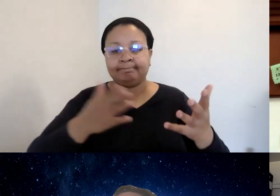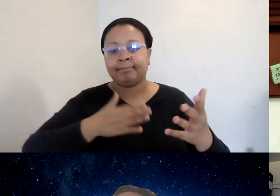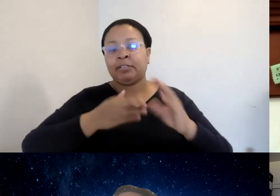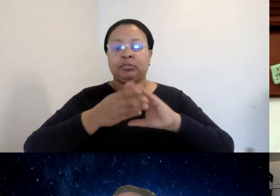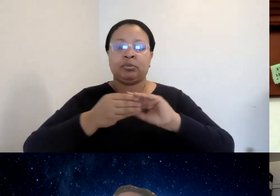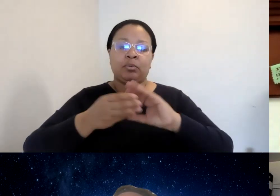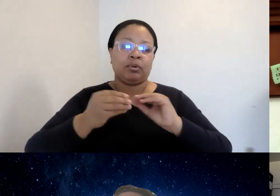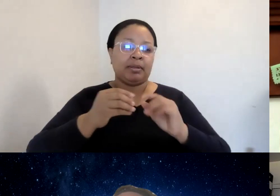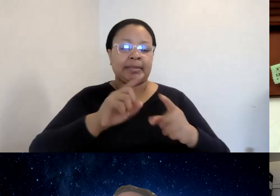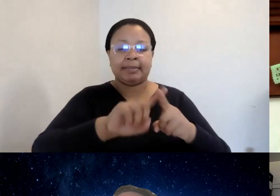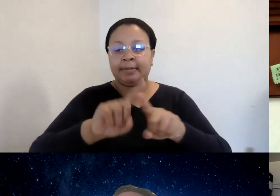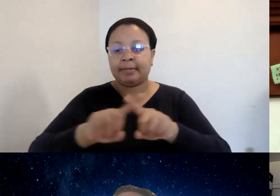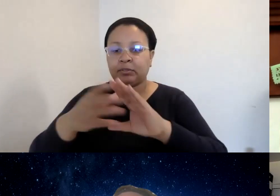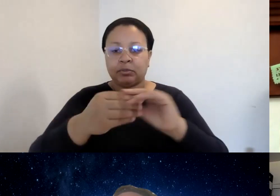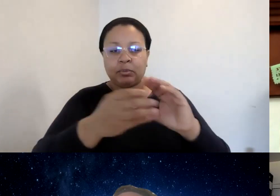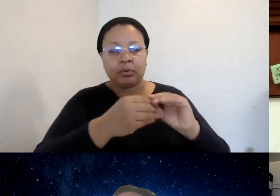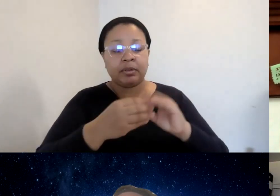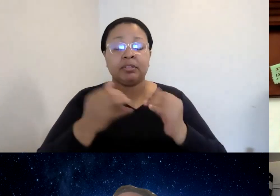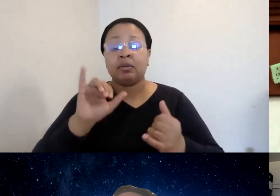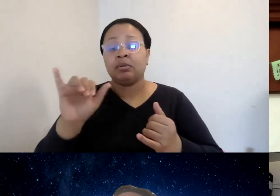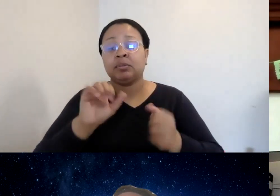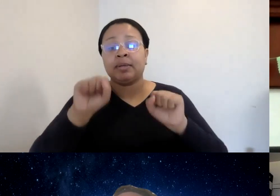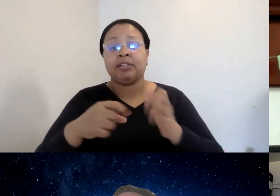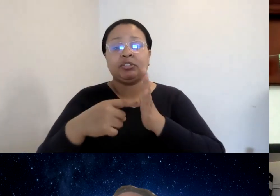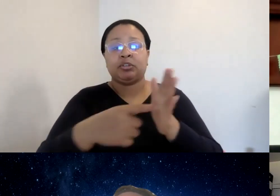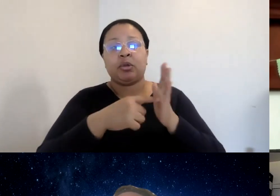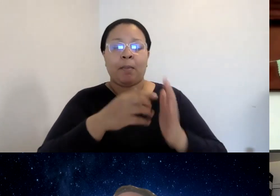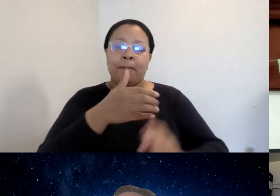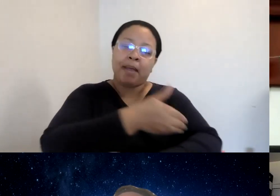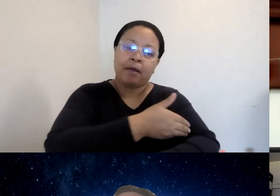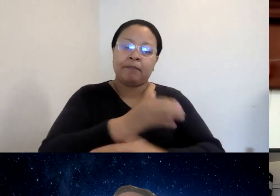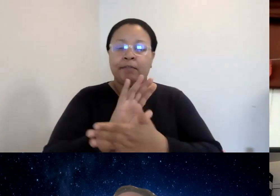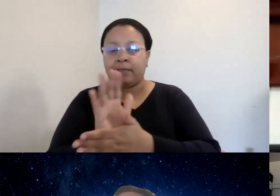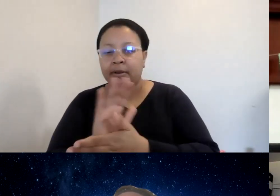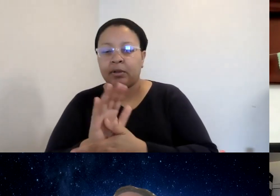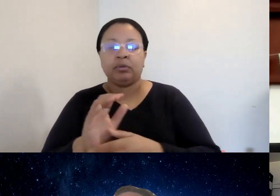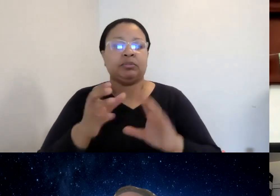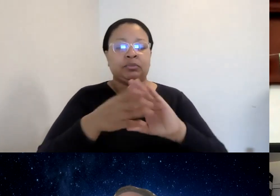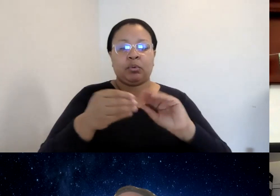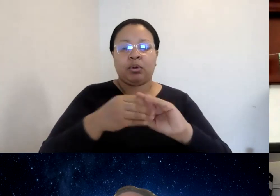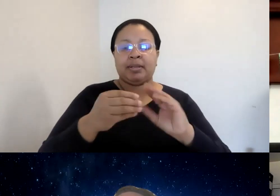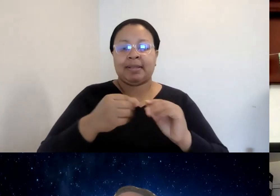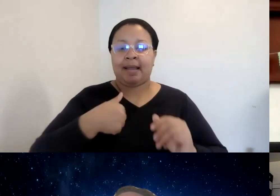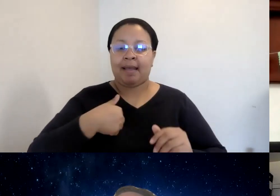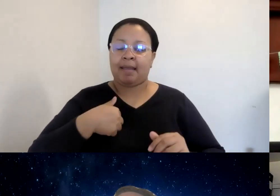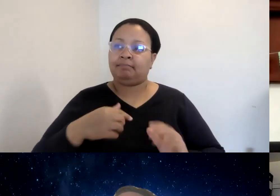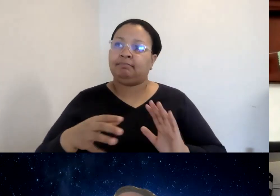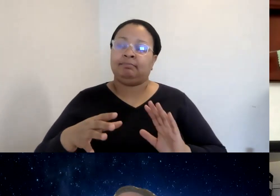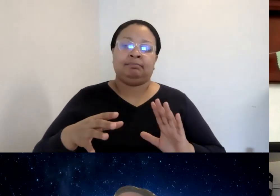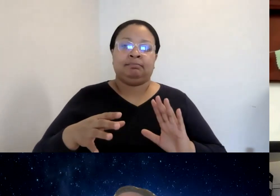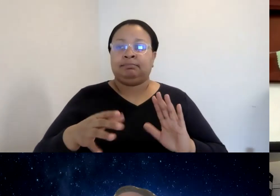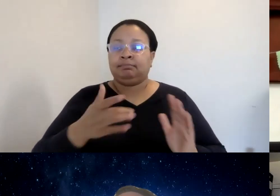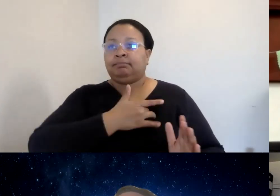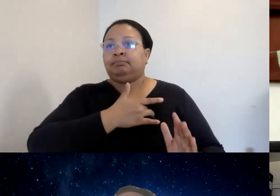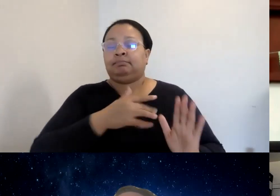share really powerful videos and stories that resonate with you and that you identify with